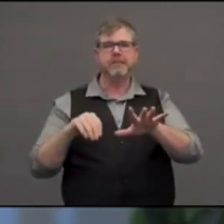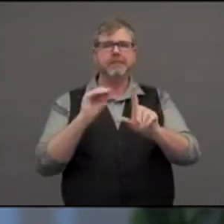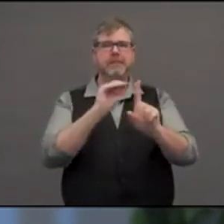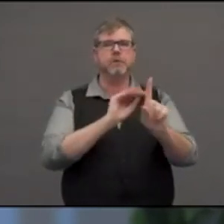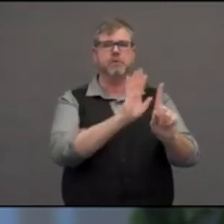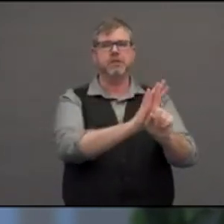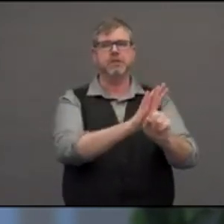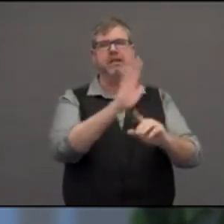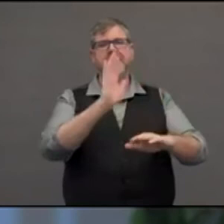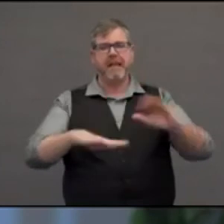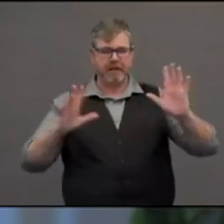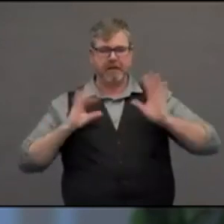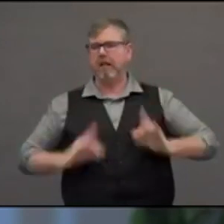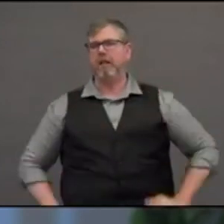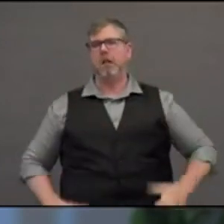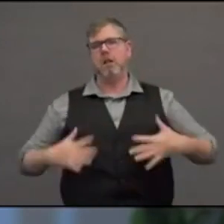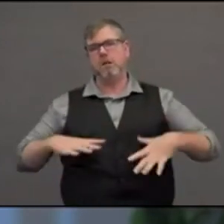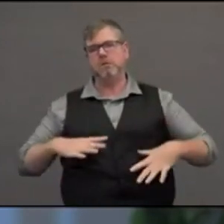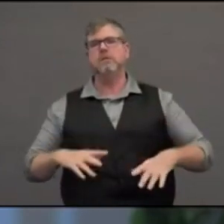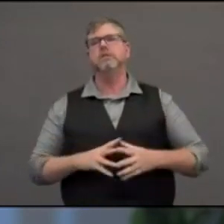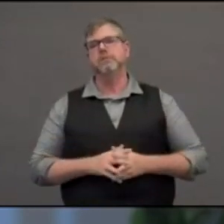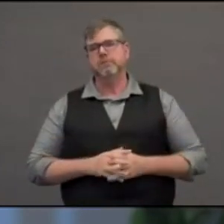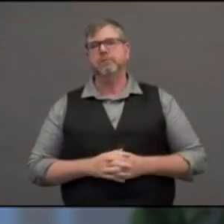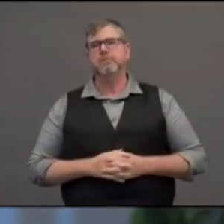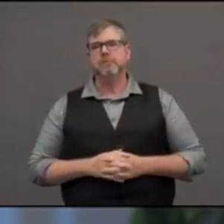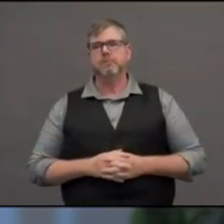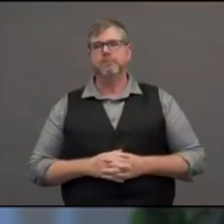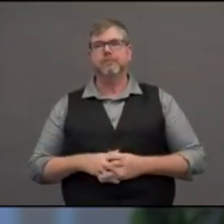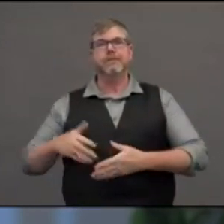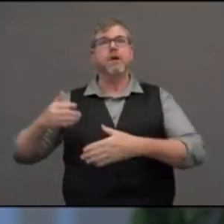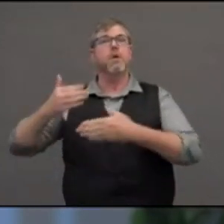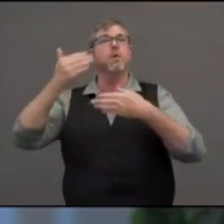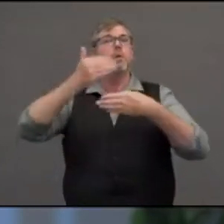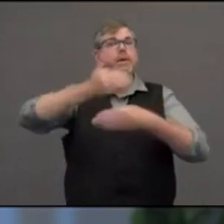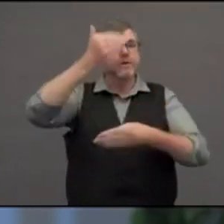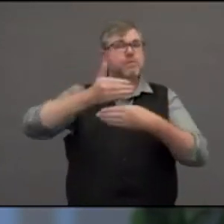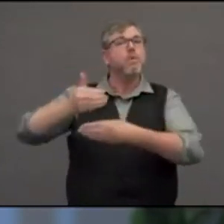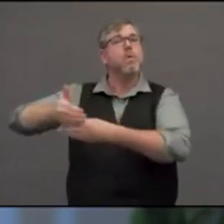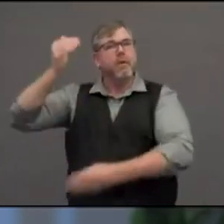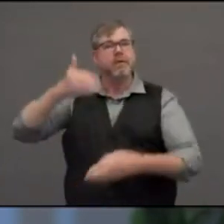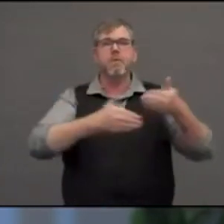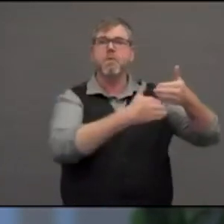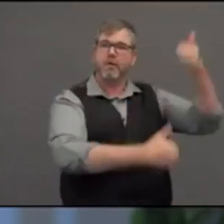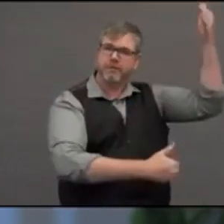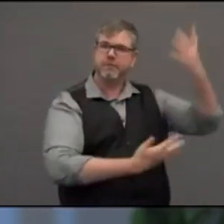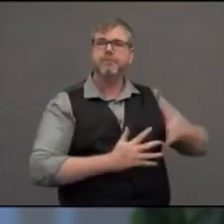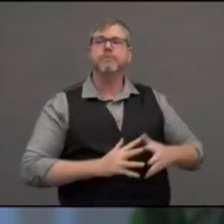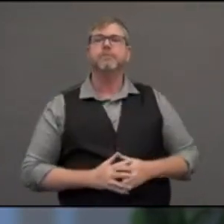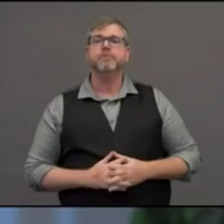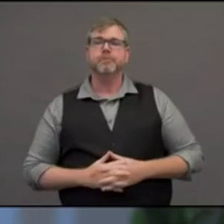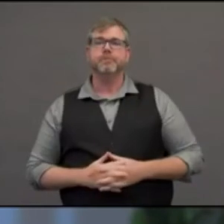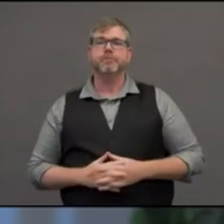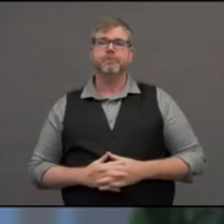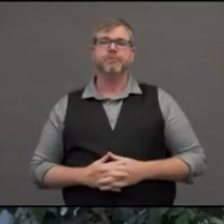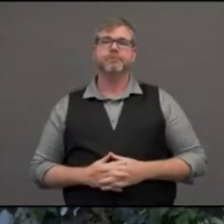risk. Opening the windows, as I say, is something it's so simple, but again, it really goes a long way to do